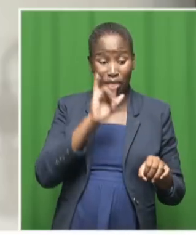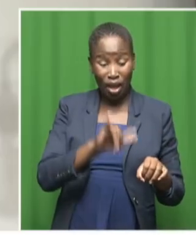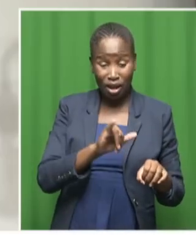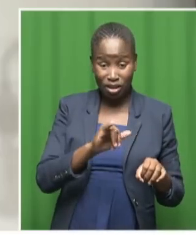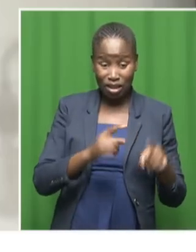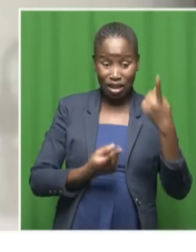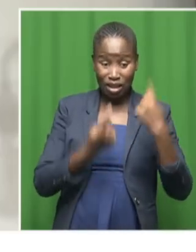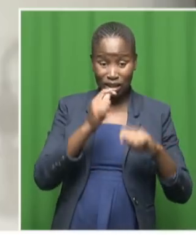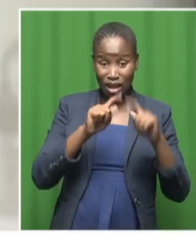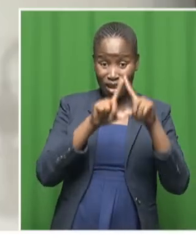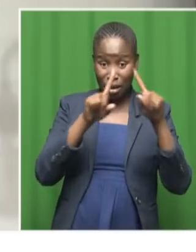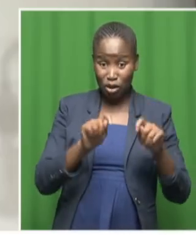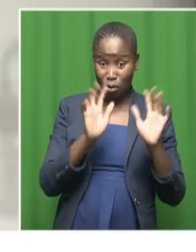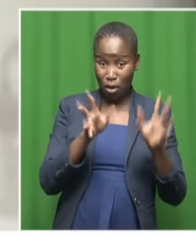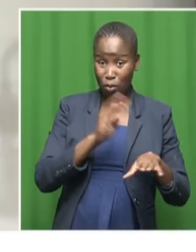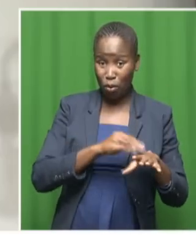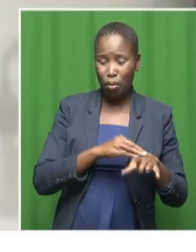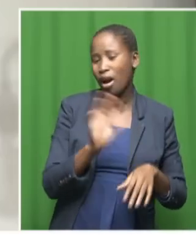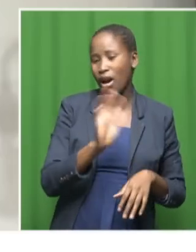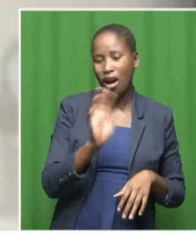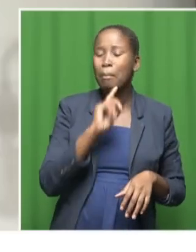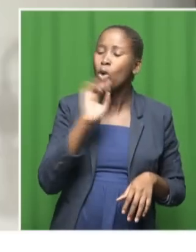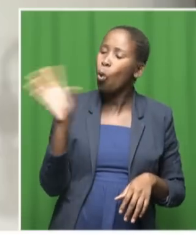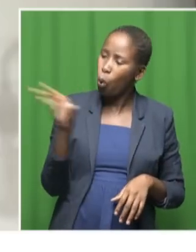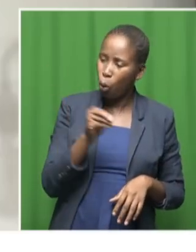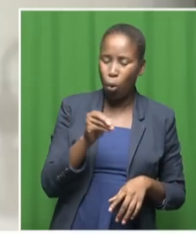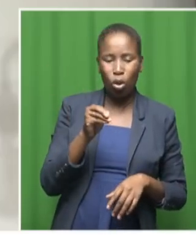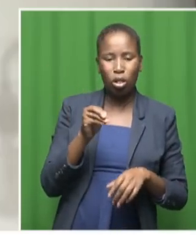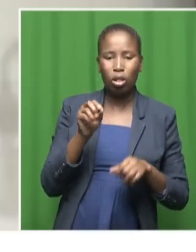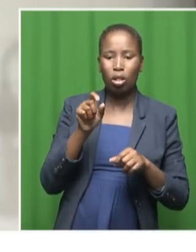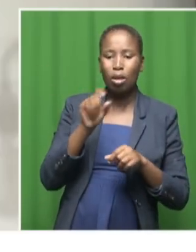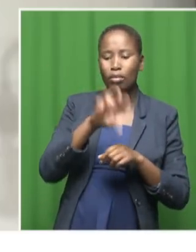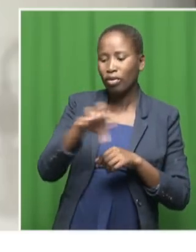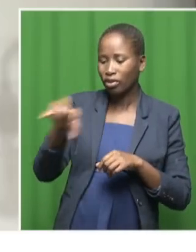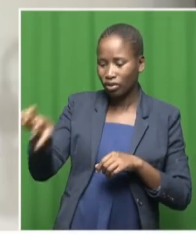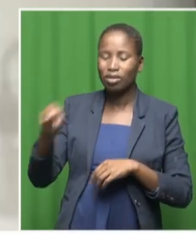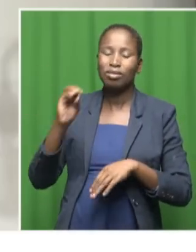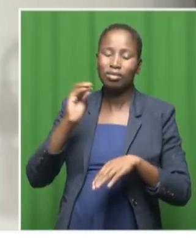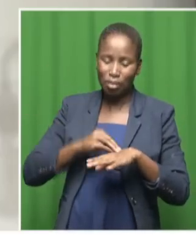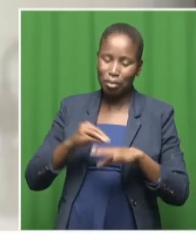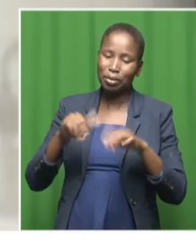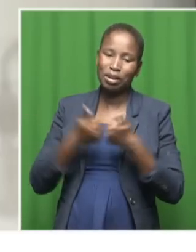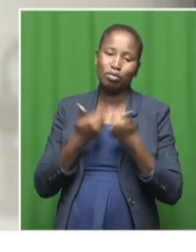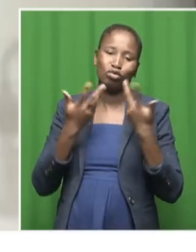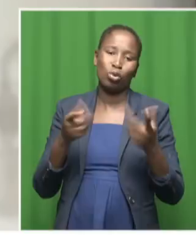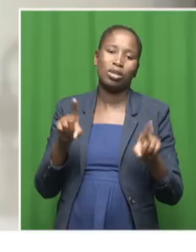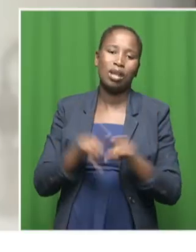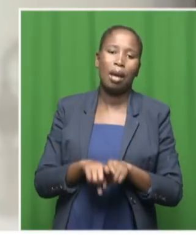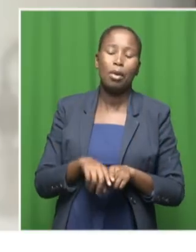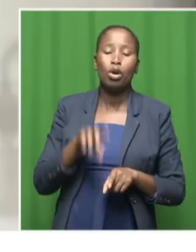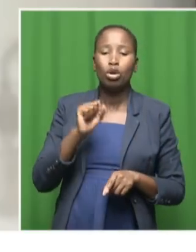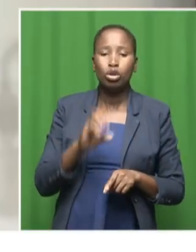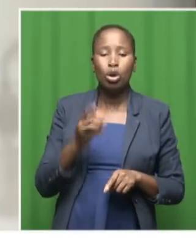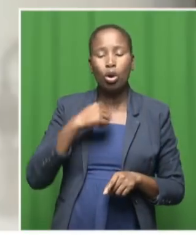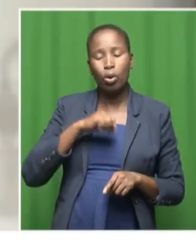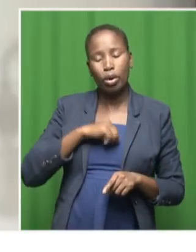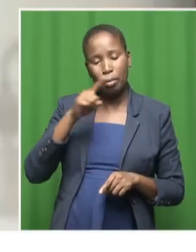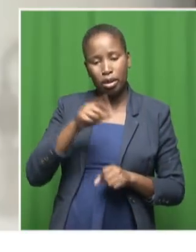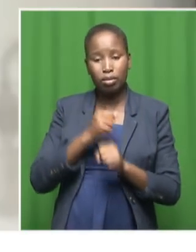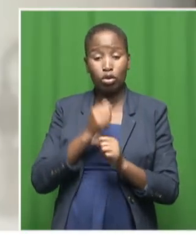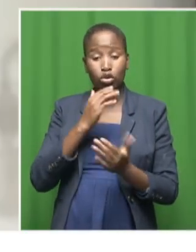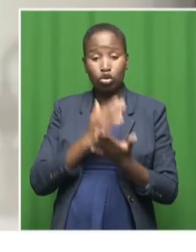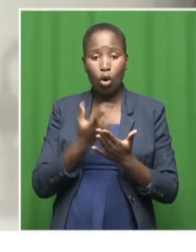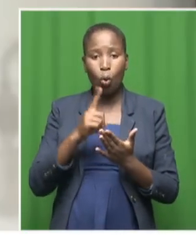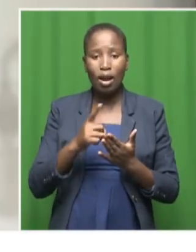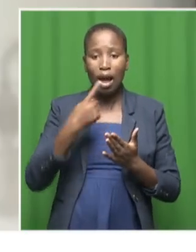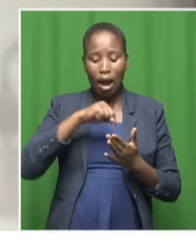Town, but we have responded by, for the first time ever, proactively jetting and maintaining our pipelines to ensure that they are